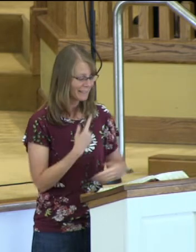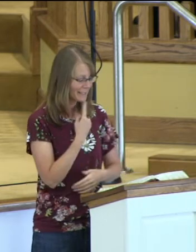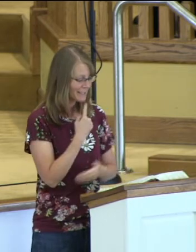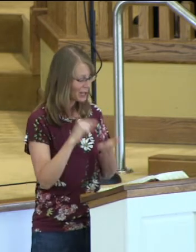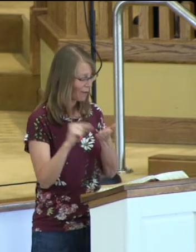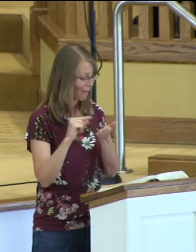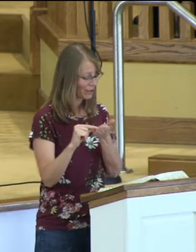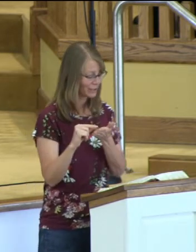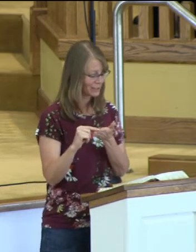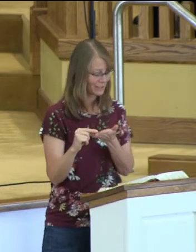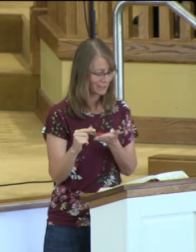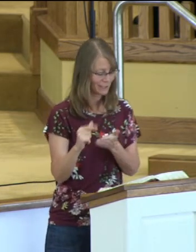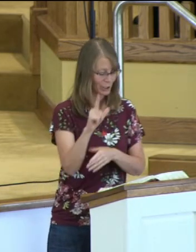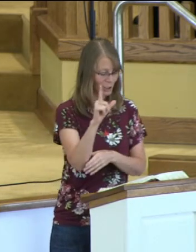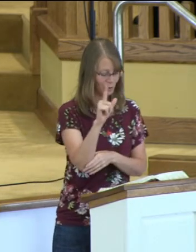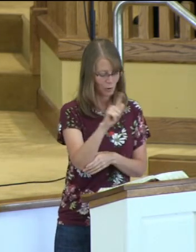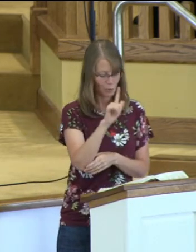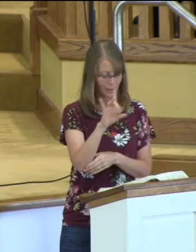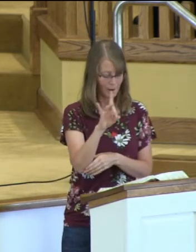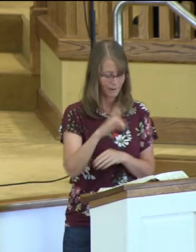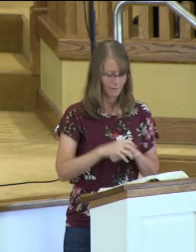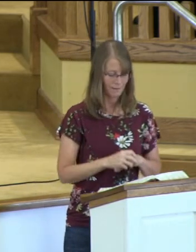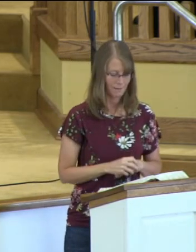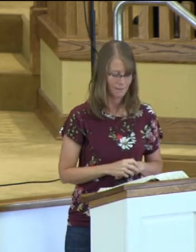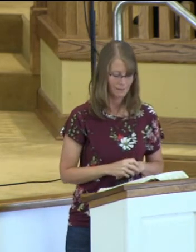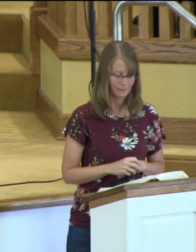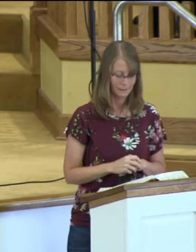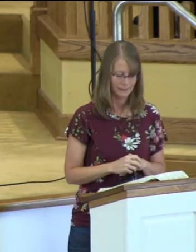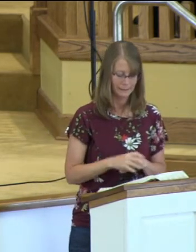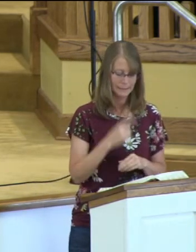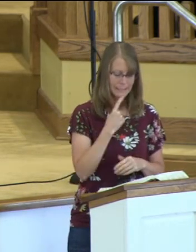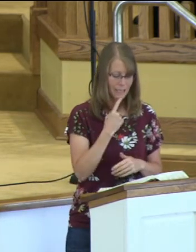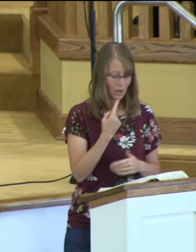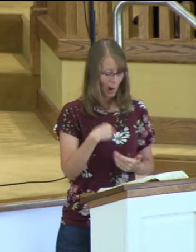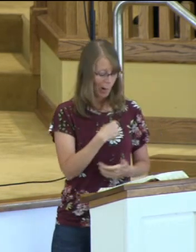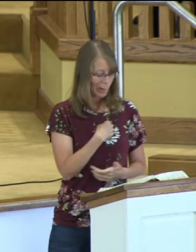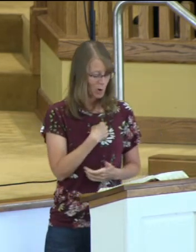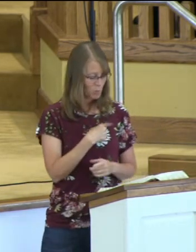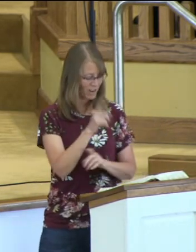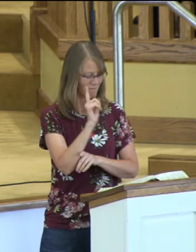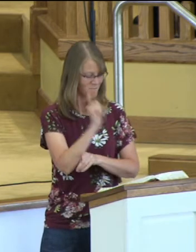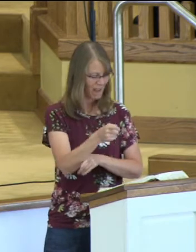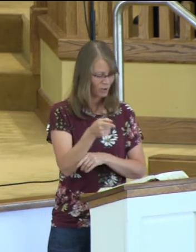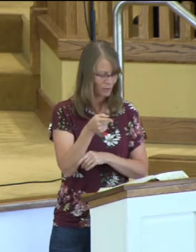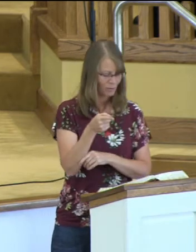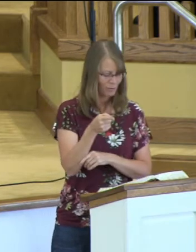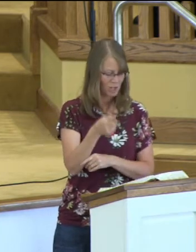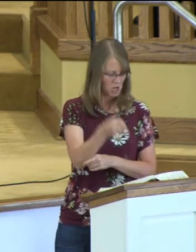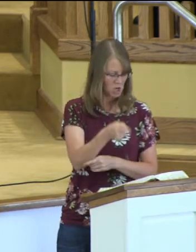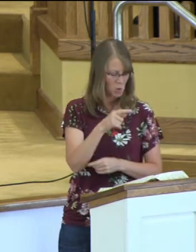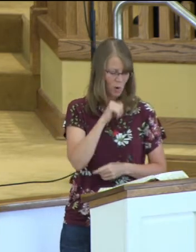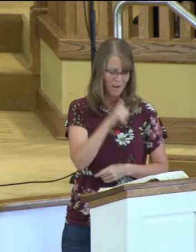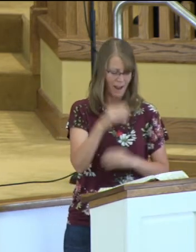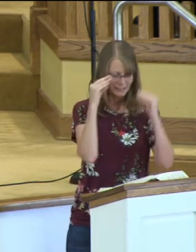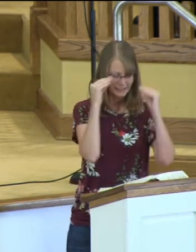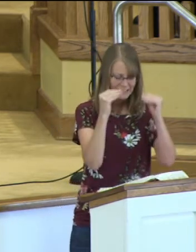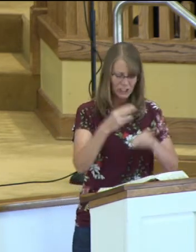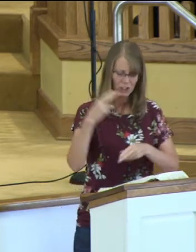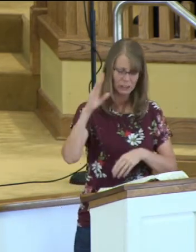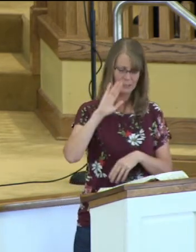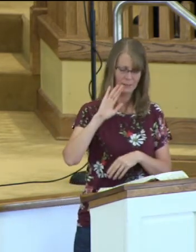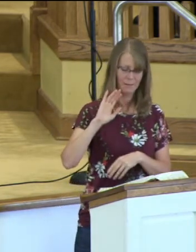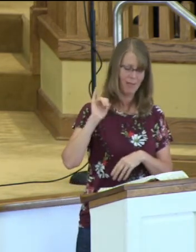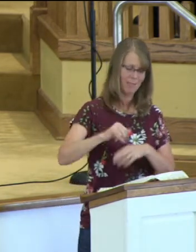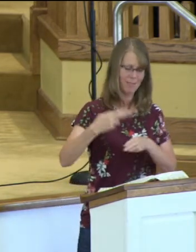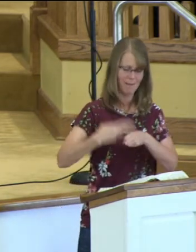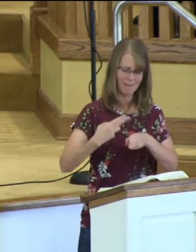in verse number 28, saying, did we not straitly command you that ye should not teach in this